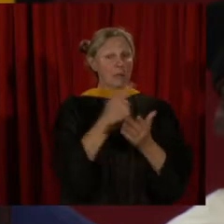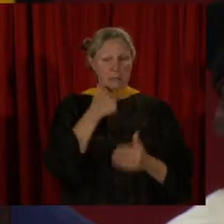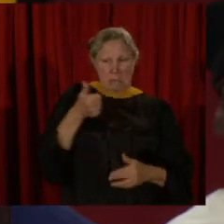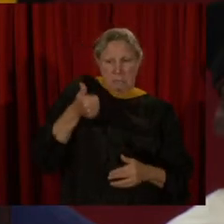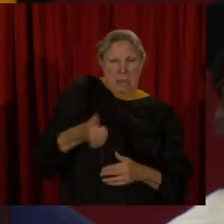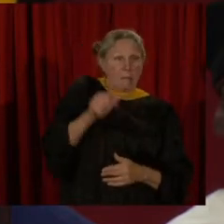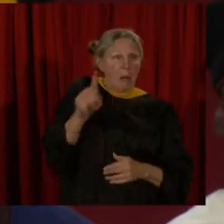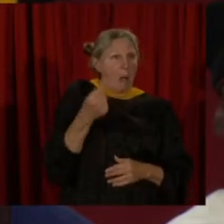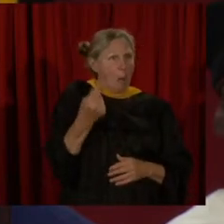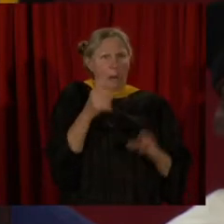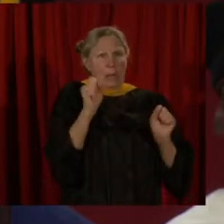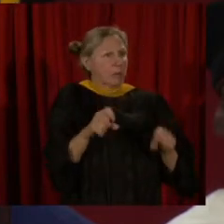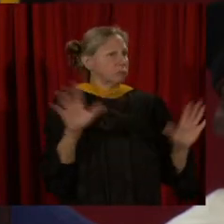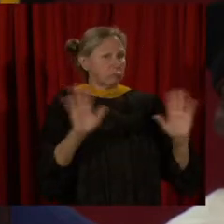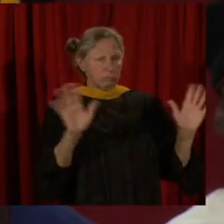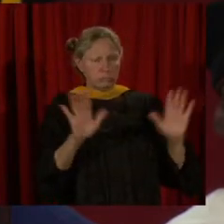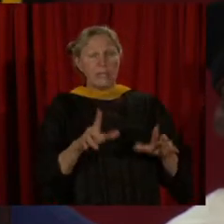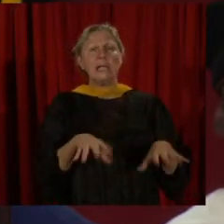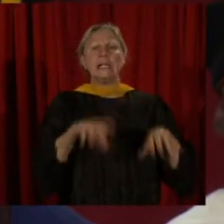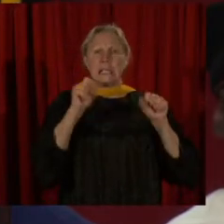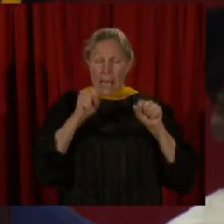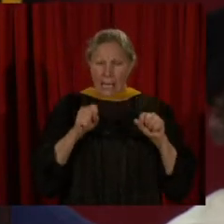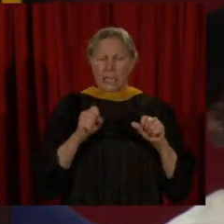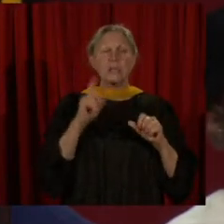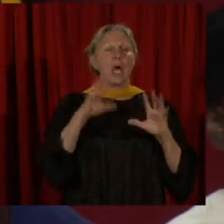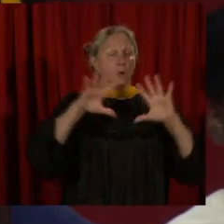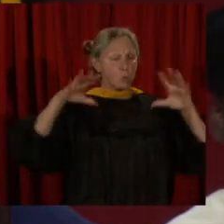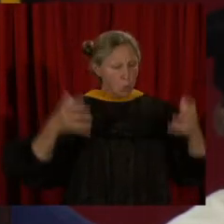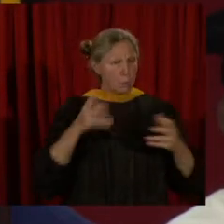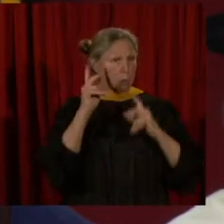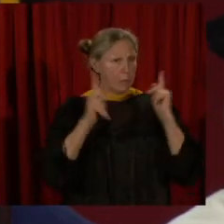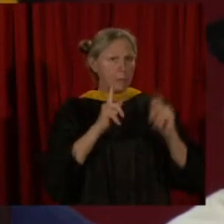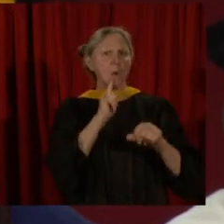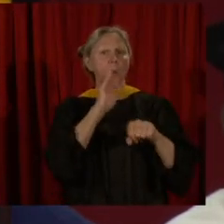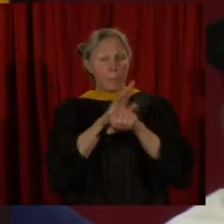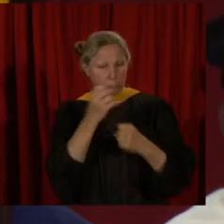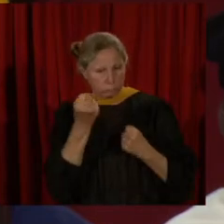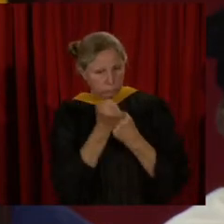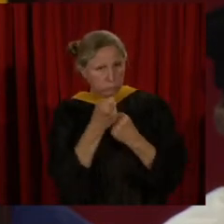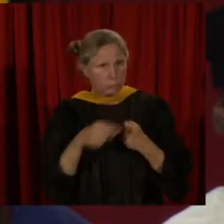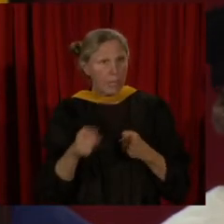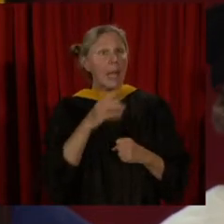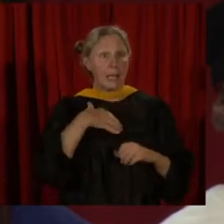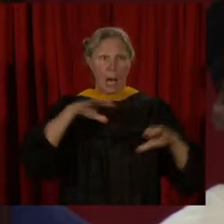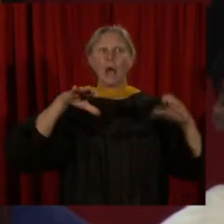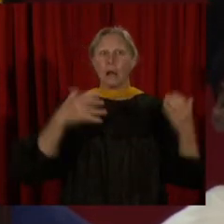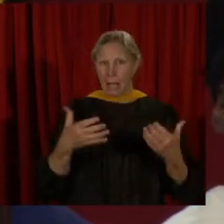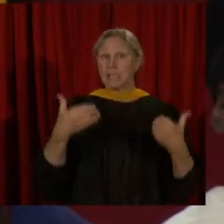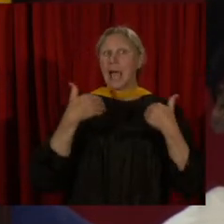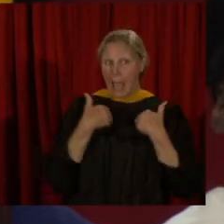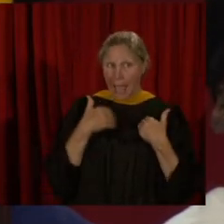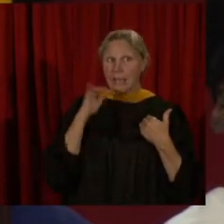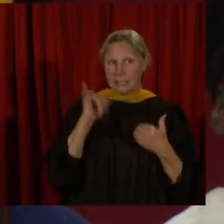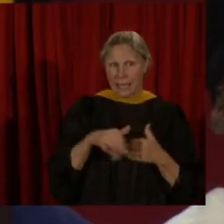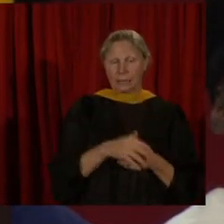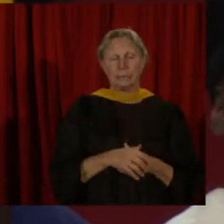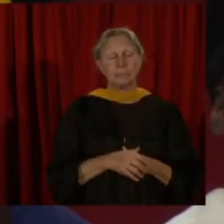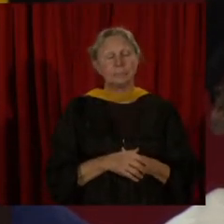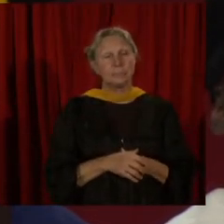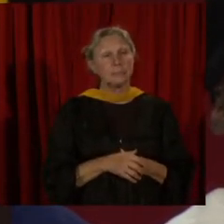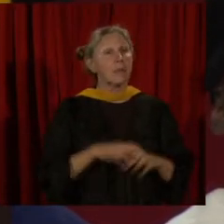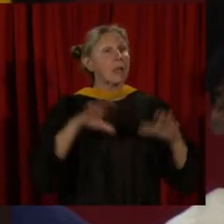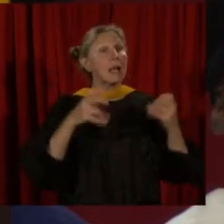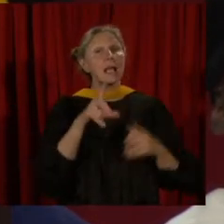effort alone. It takes a committed community, and our graduating class clearly has that here. Class